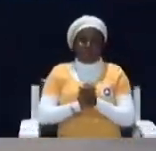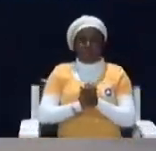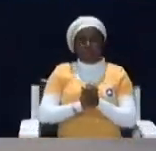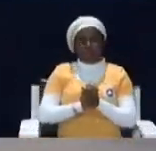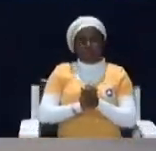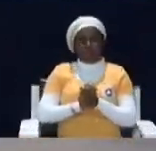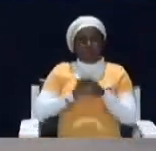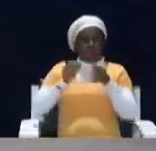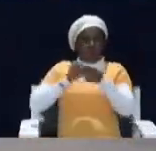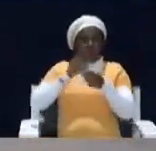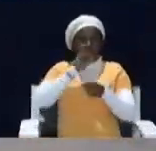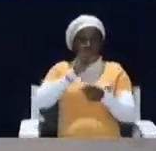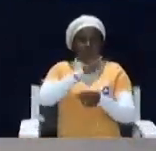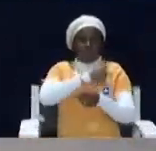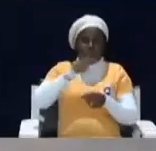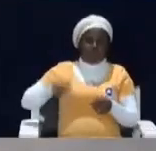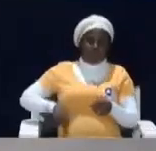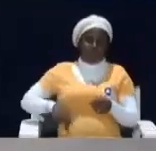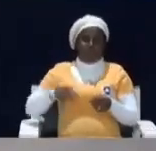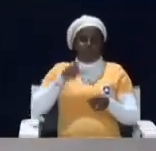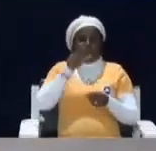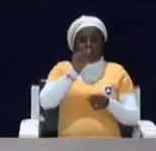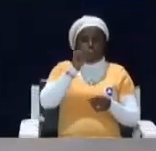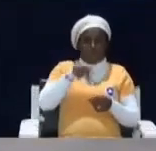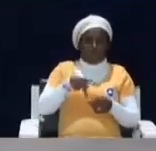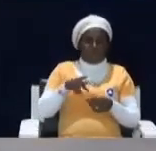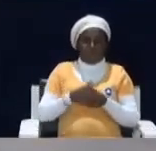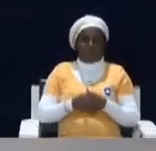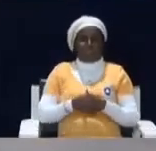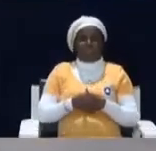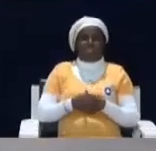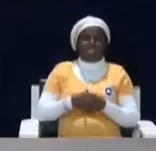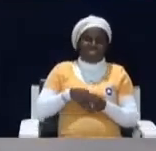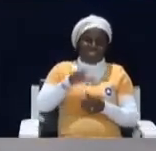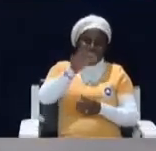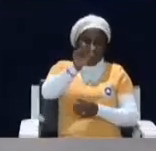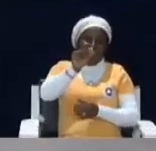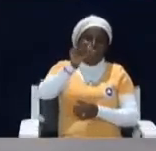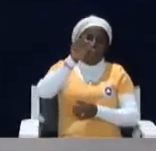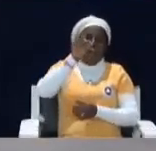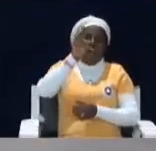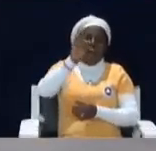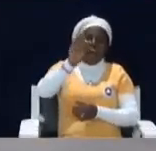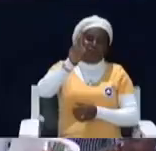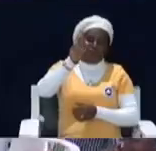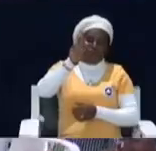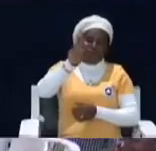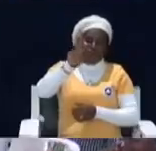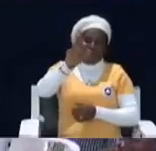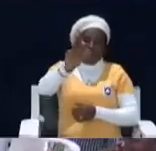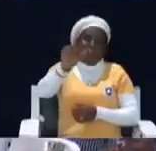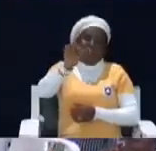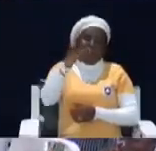I am Oba Assistant Pastor Abdulrasheed Abayomi Banjo,